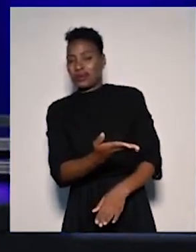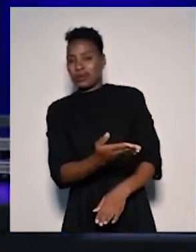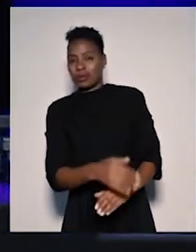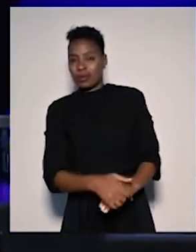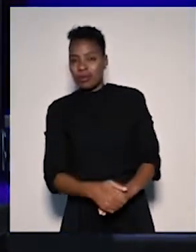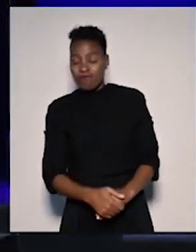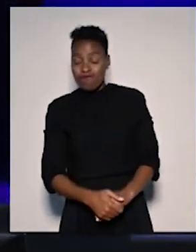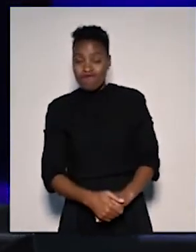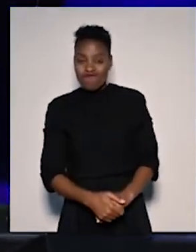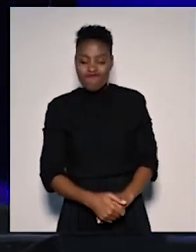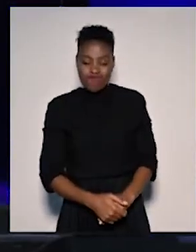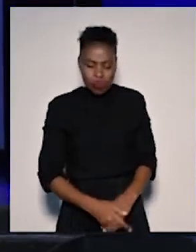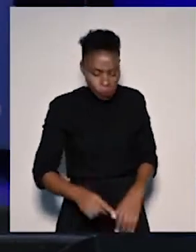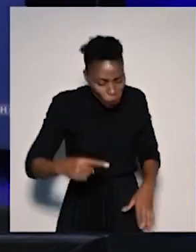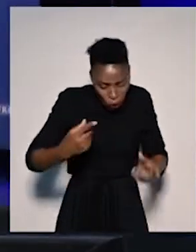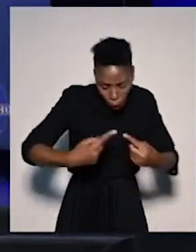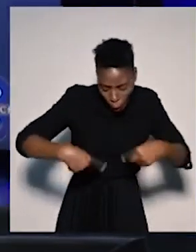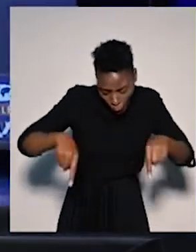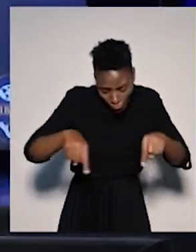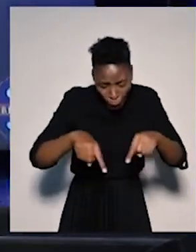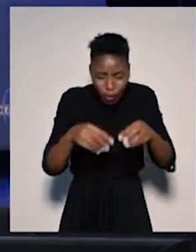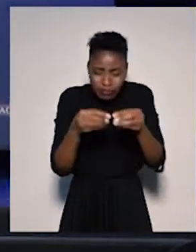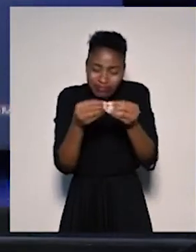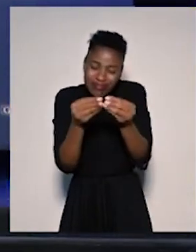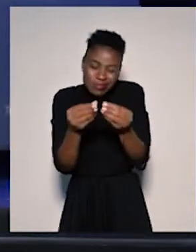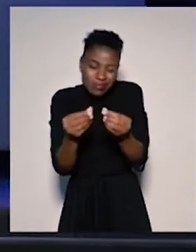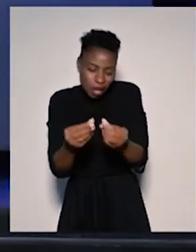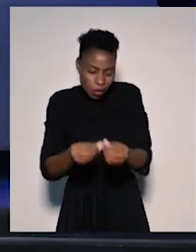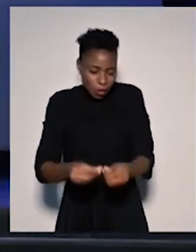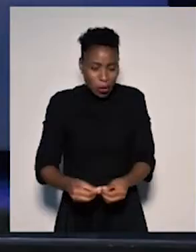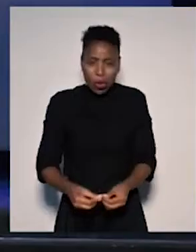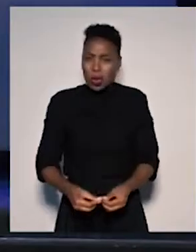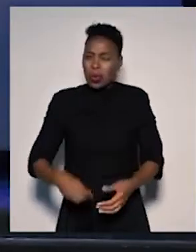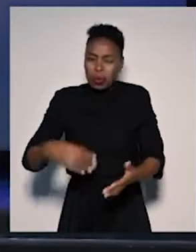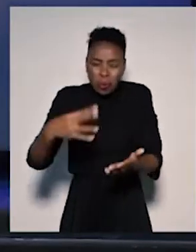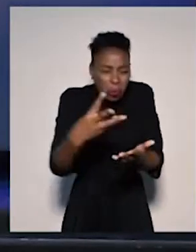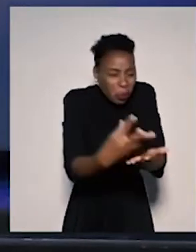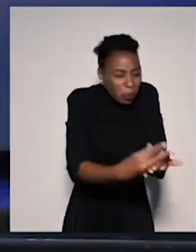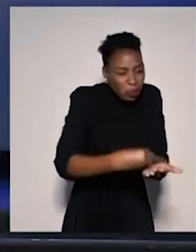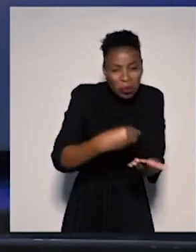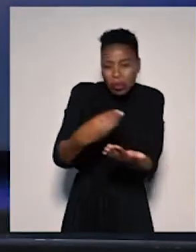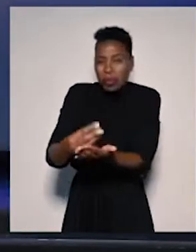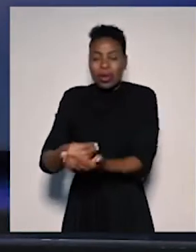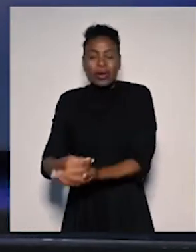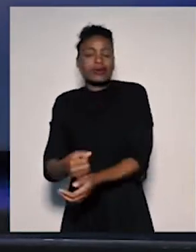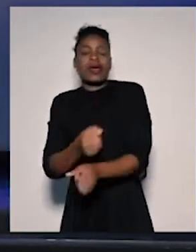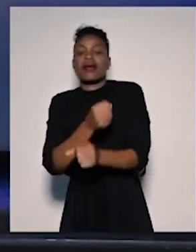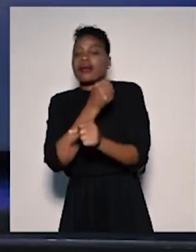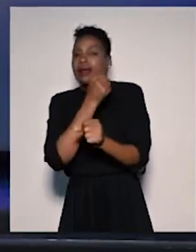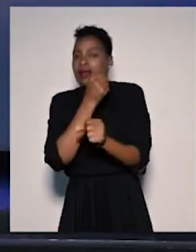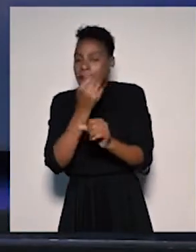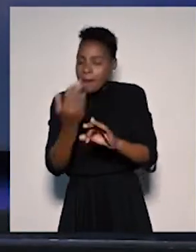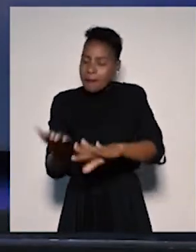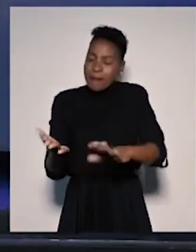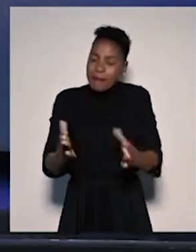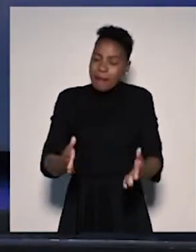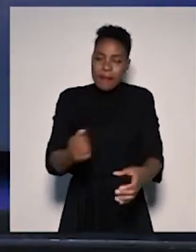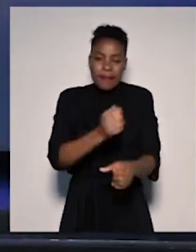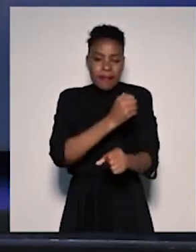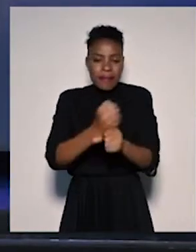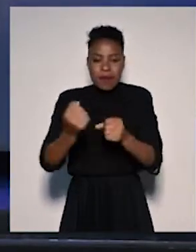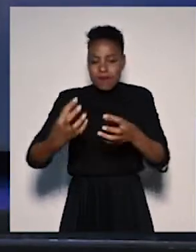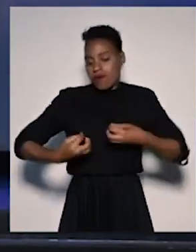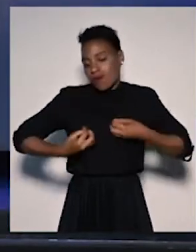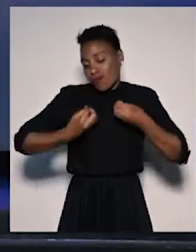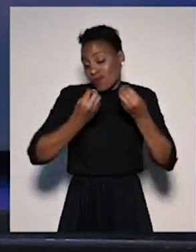And when they're all ashes, we have to go and pick them up. Buried in her church that she never gave the prime of her life